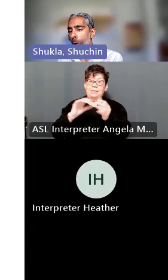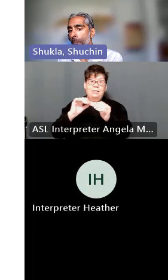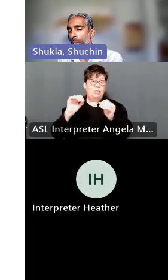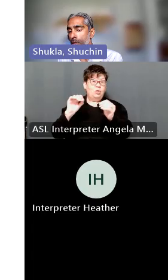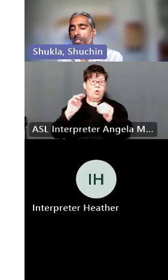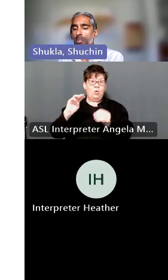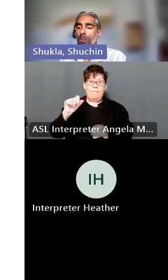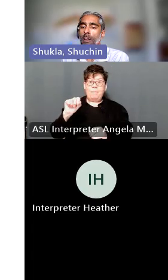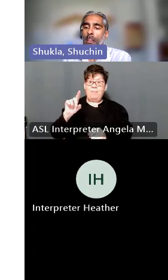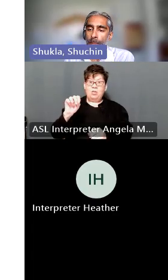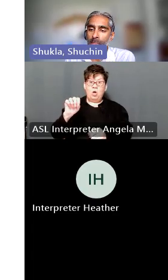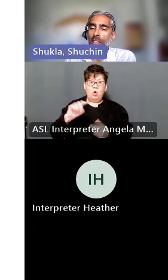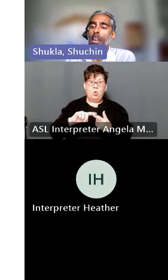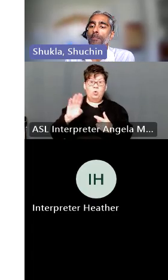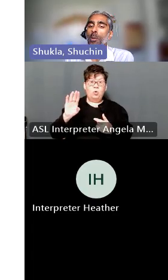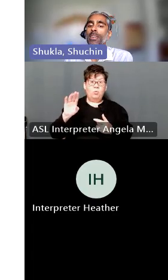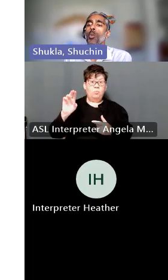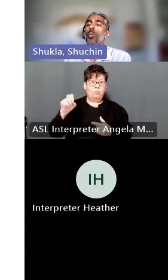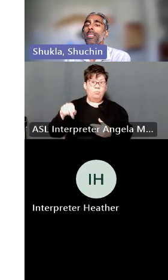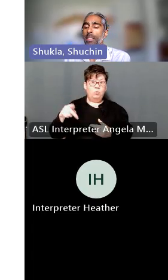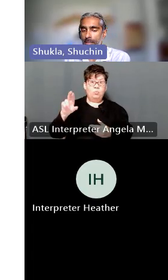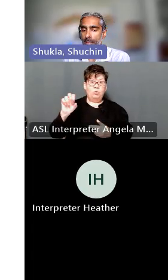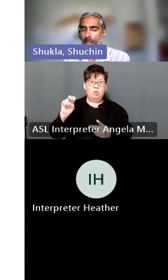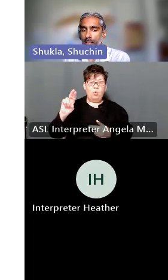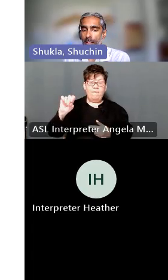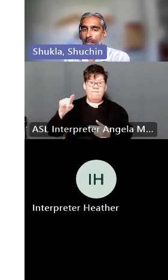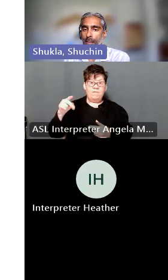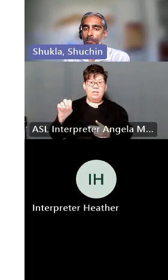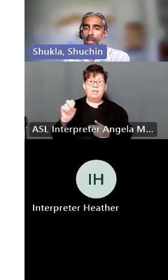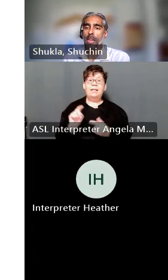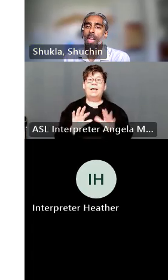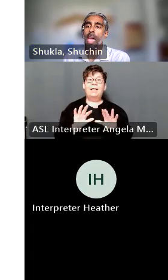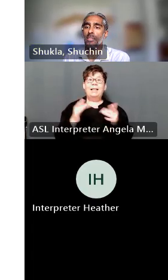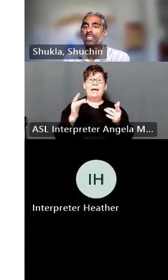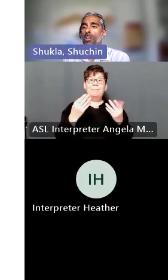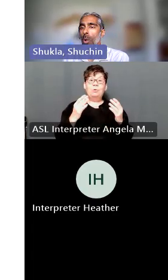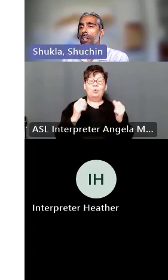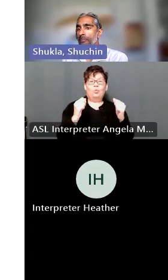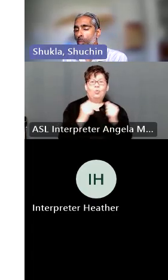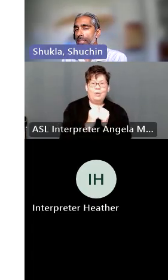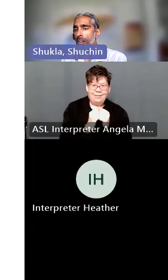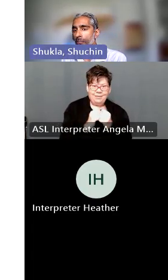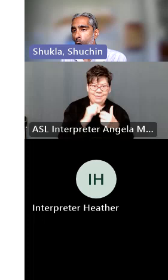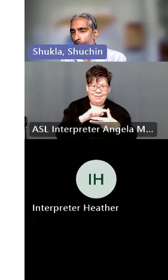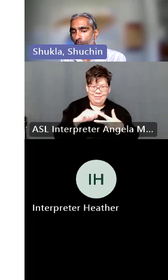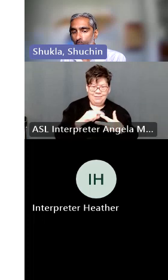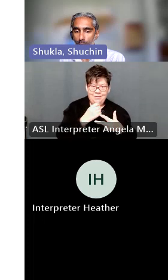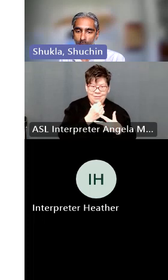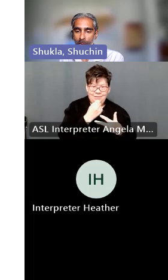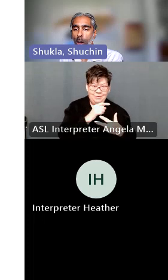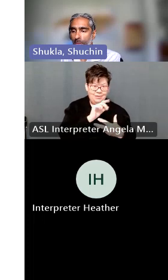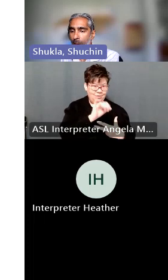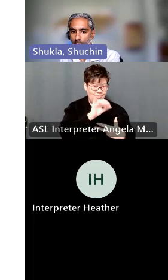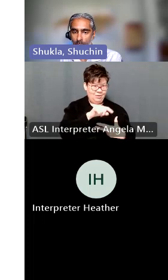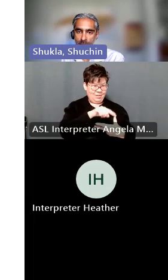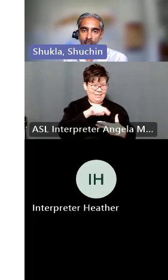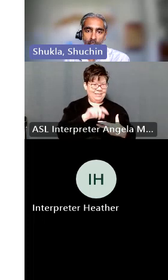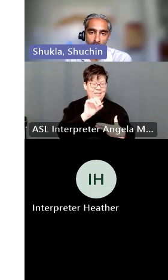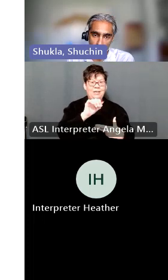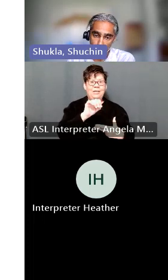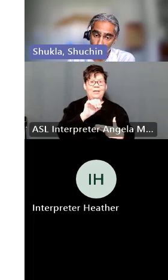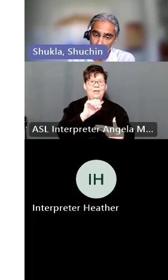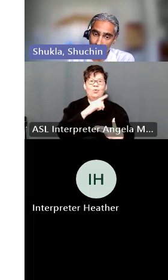buprenorphine for people with opioid use disorder. And the lighter blue is with it. And this is the relative risk of overdose or of all